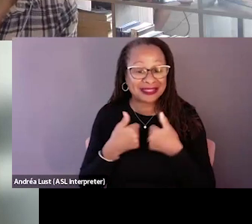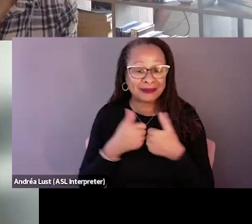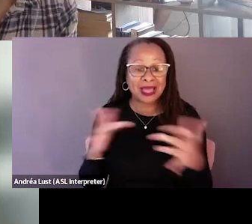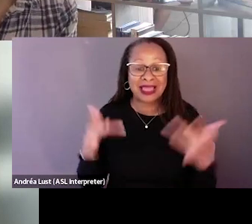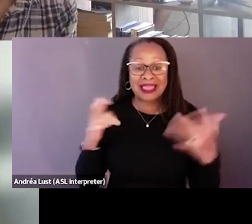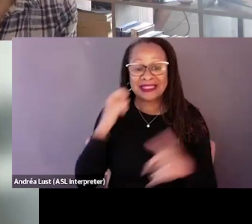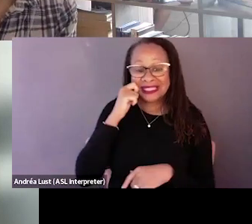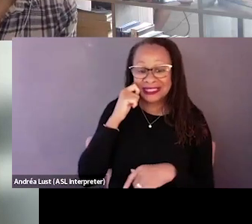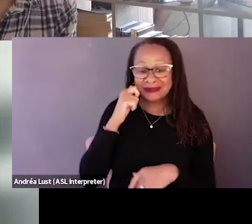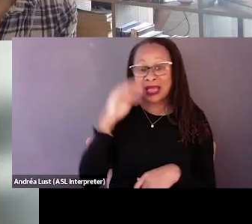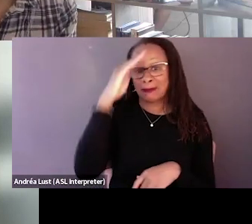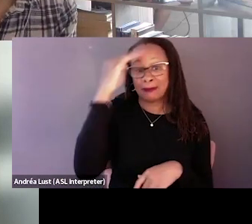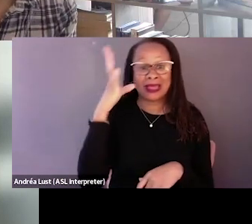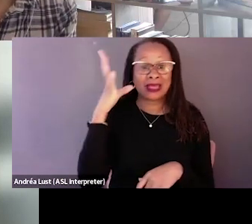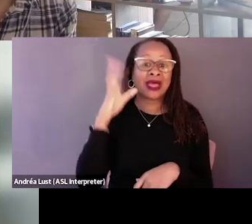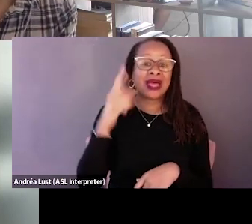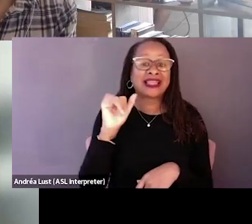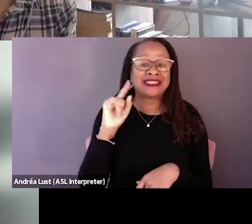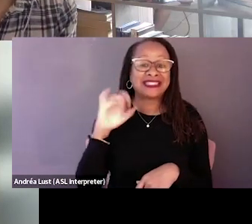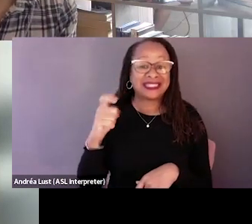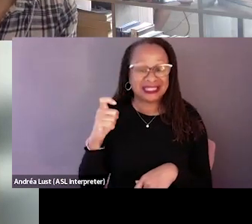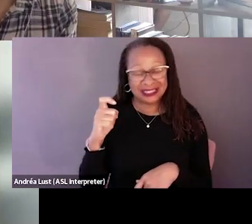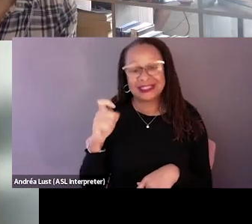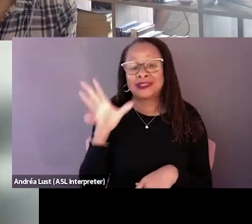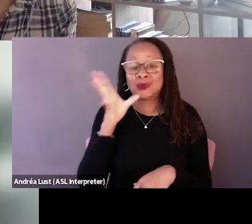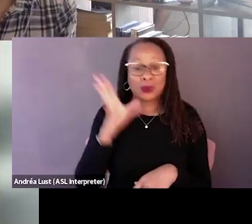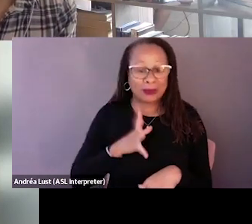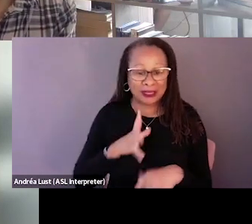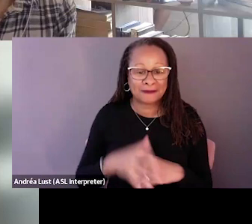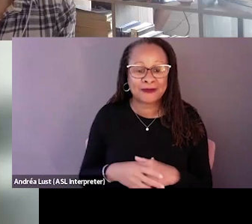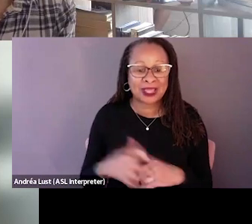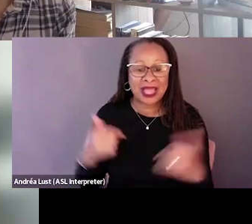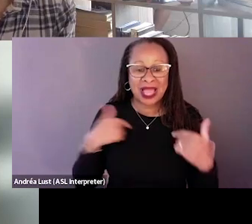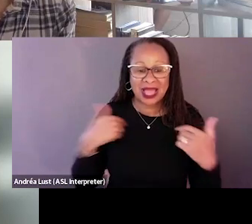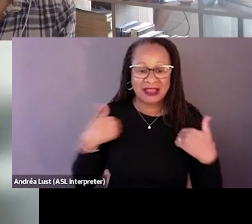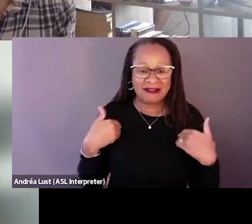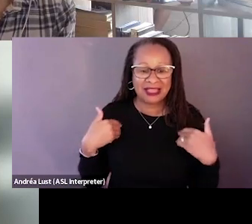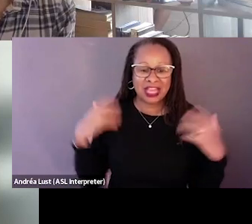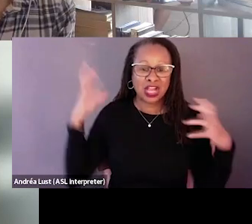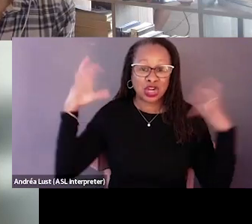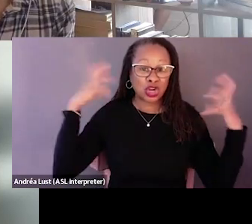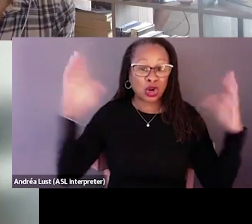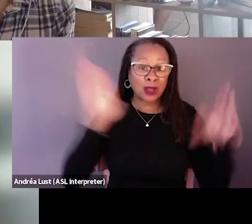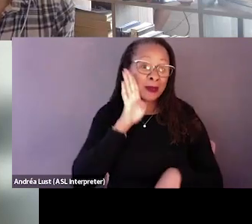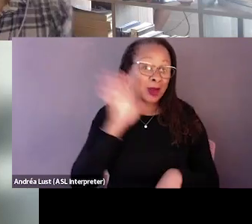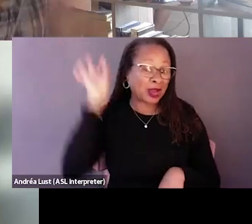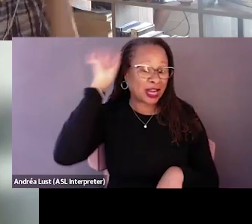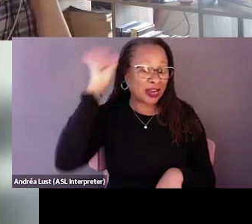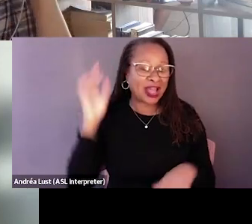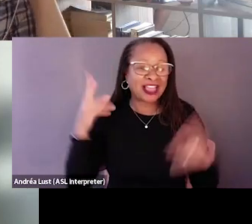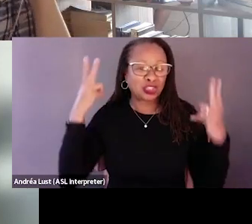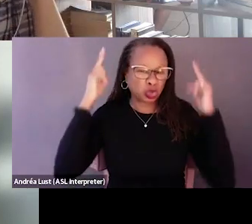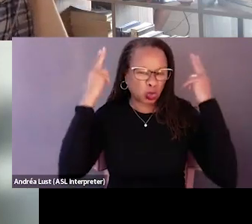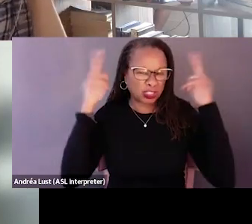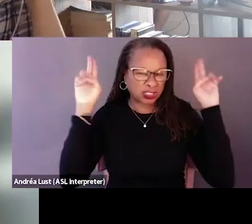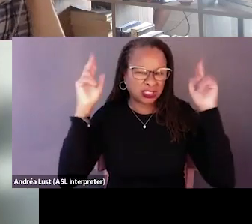light-skinned Black Latina, and I have curly brown hair that is